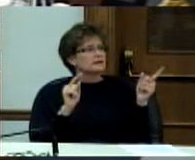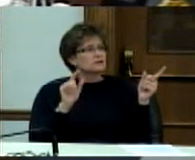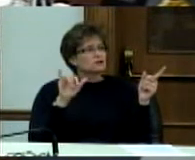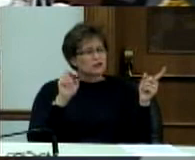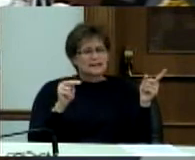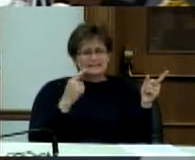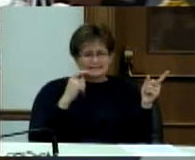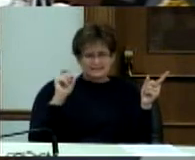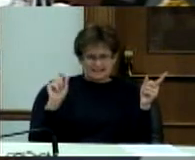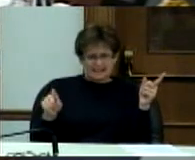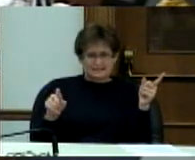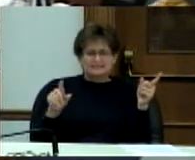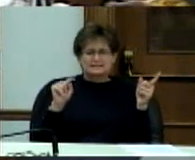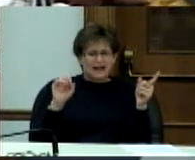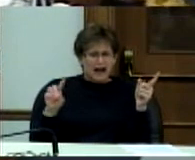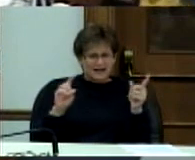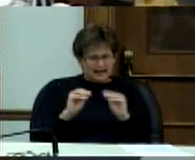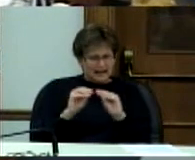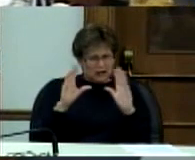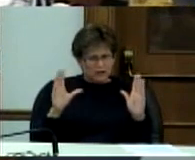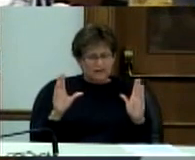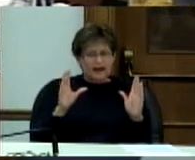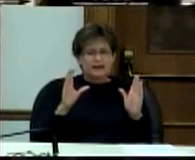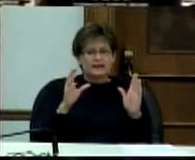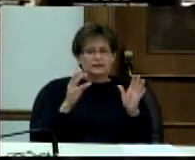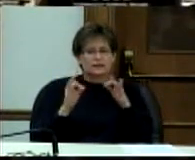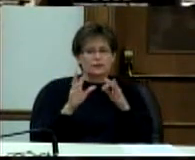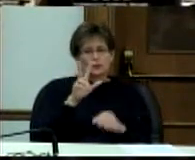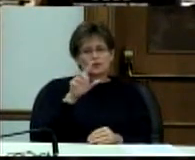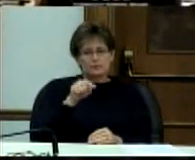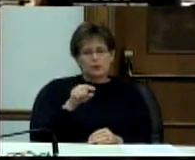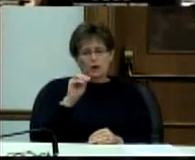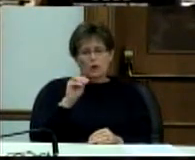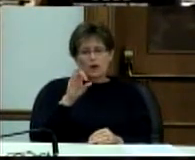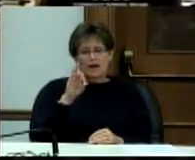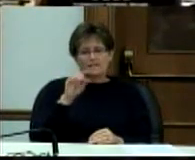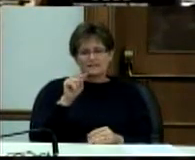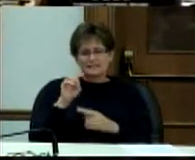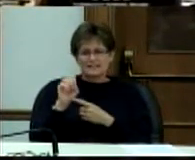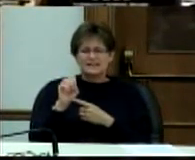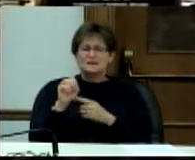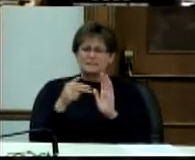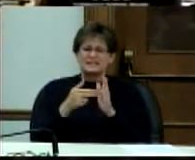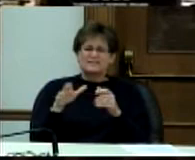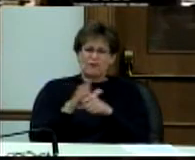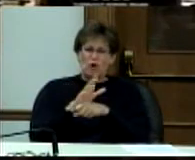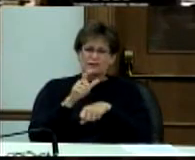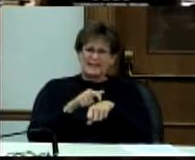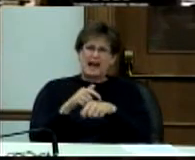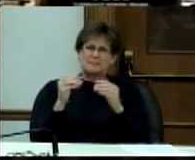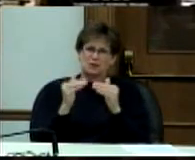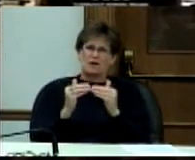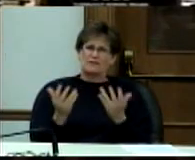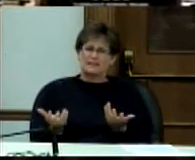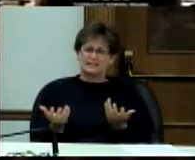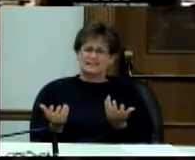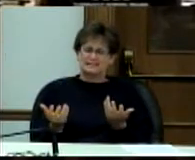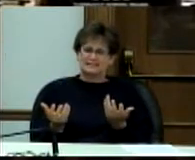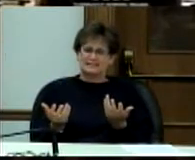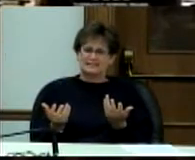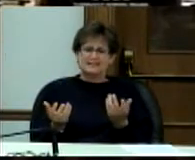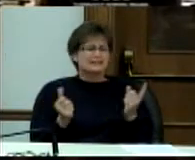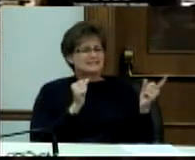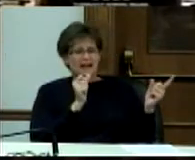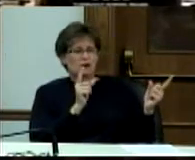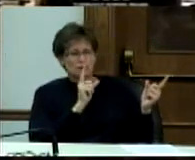So Todd, can I clarify, this describes them as 3.0 FTE, which stands for full-time Yeah. equivalent. So is that not